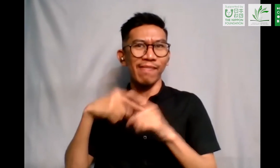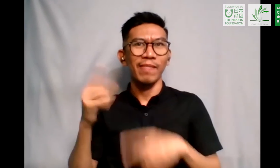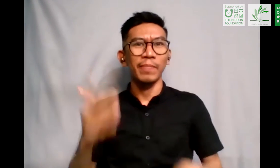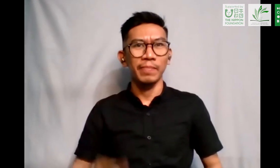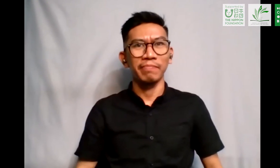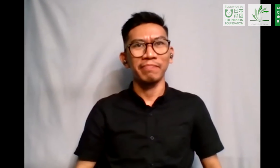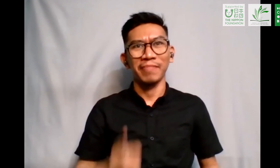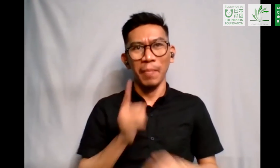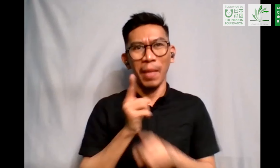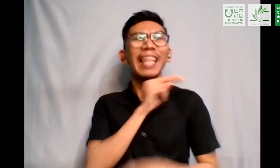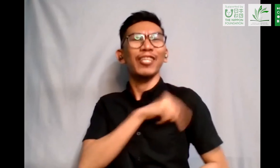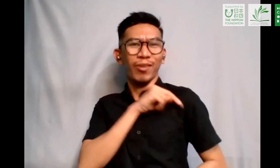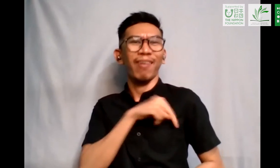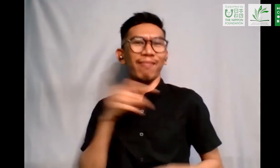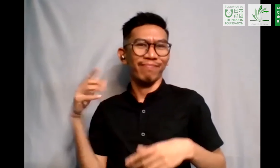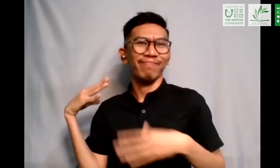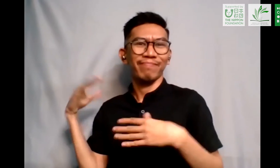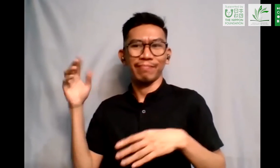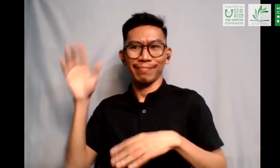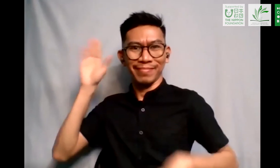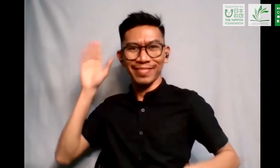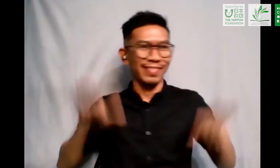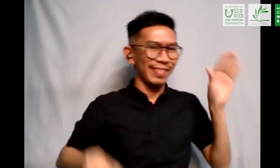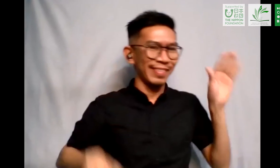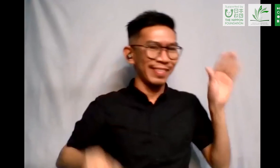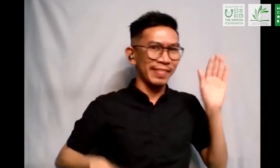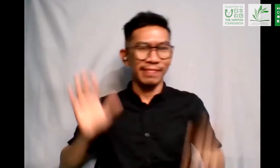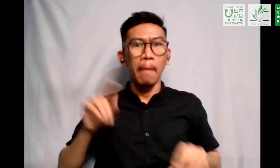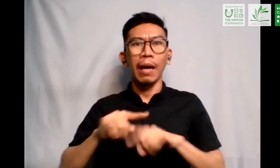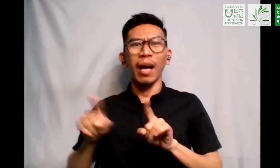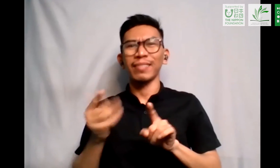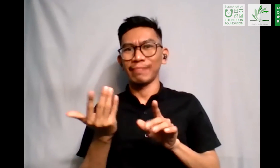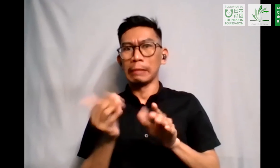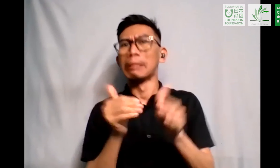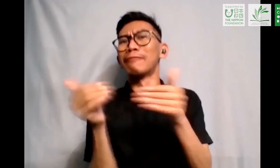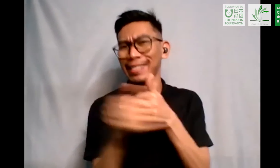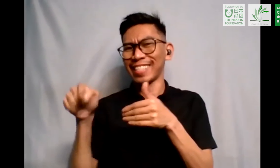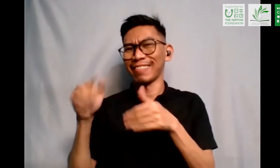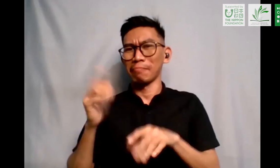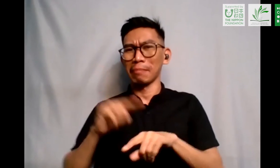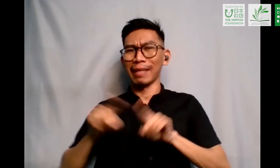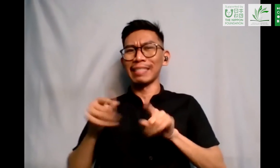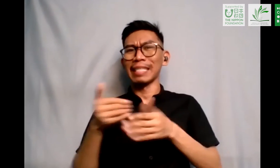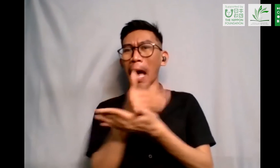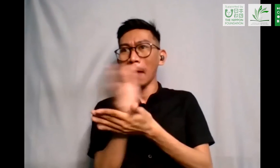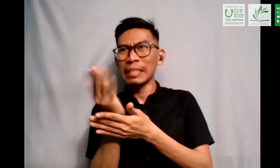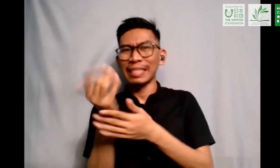It's more natural, okay? But a lot of beginning signers find it hard to switch